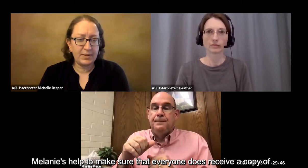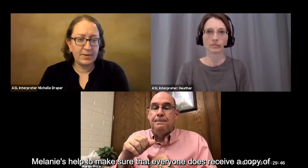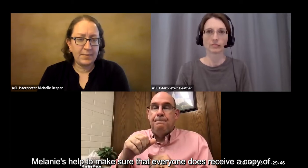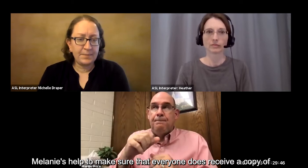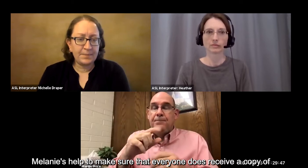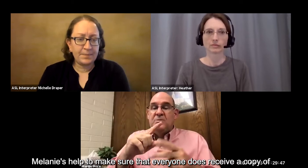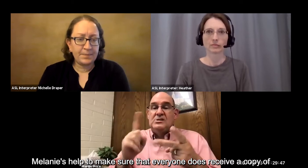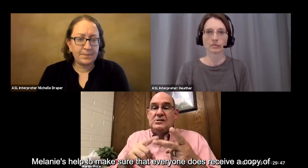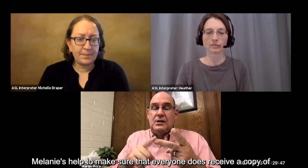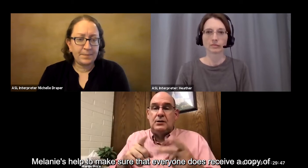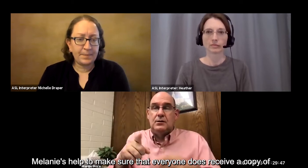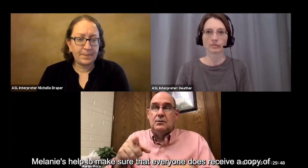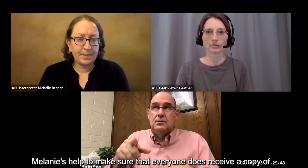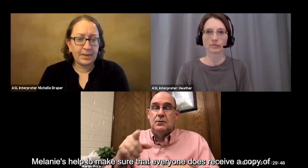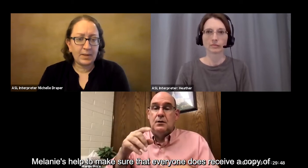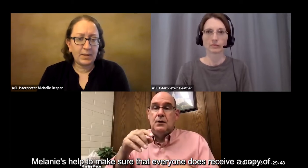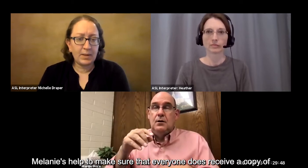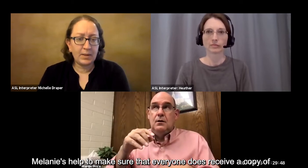bylaws.